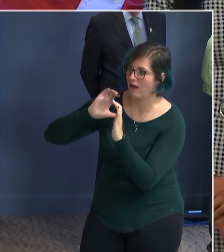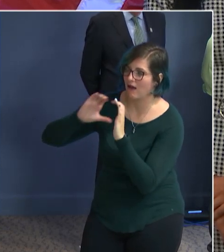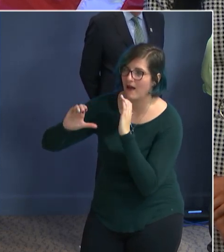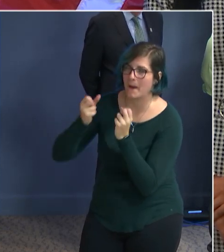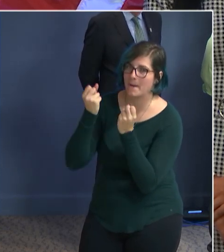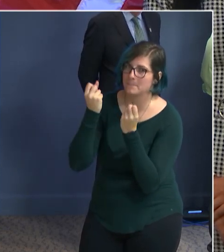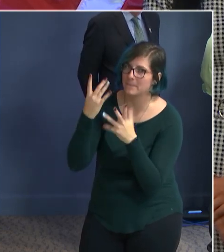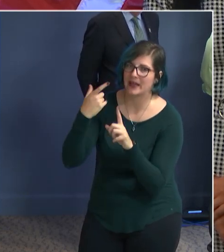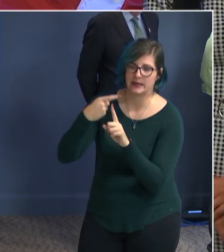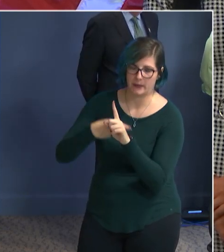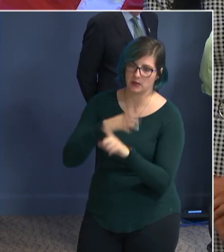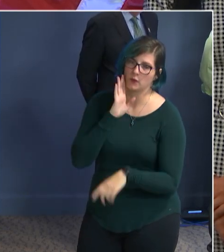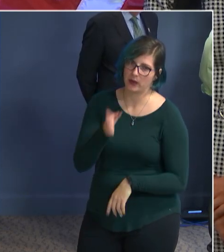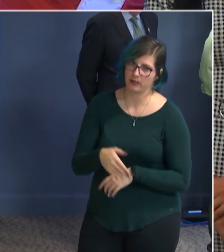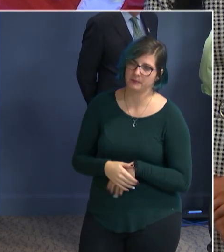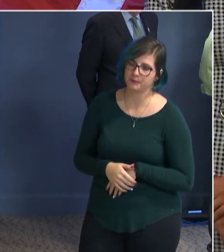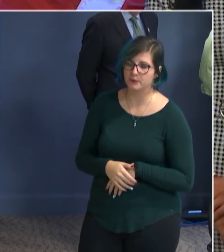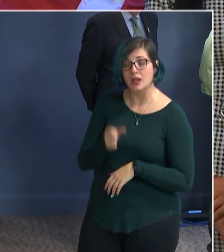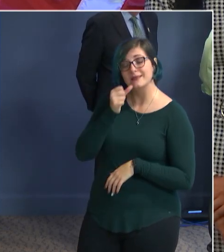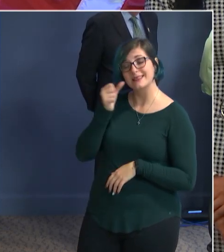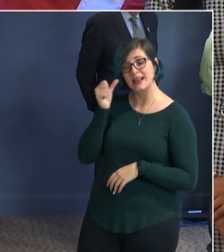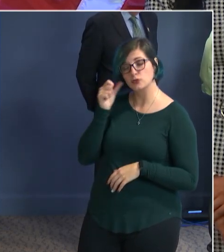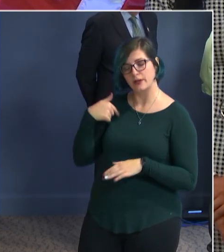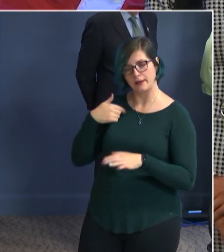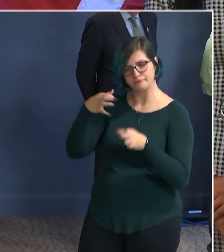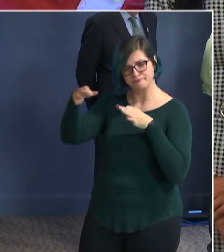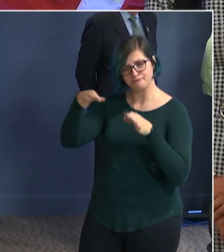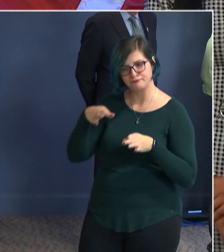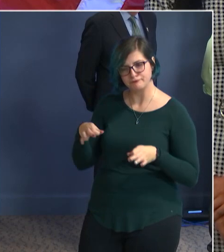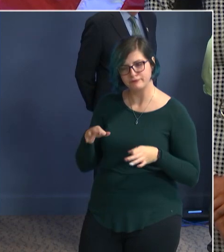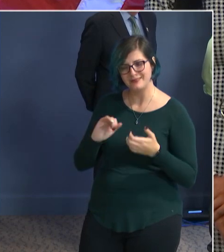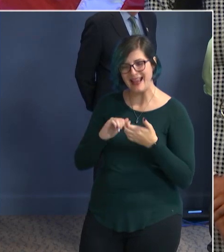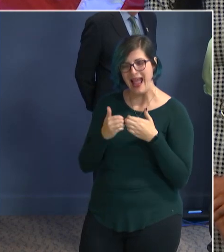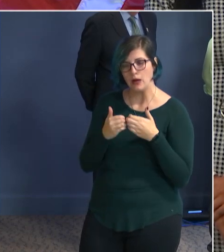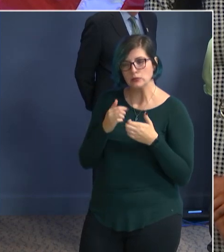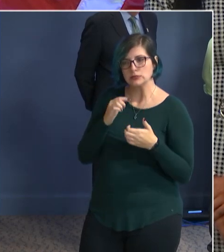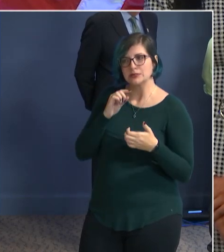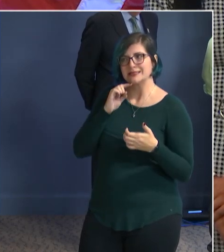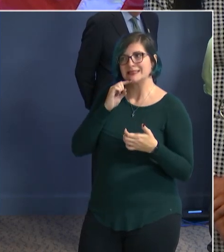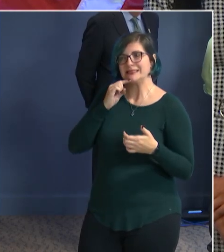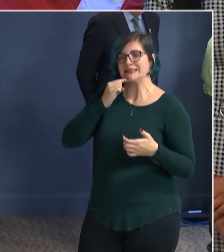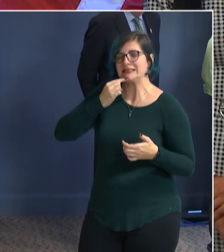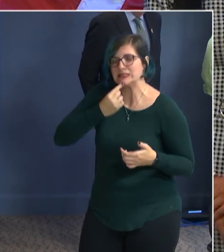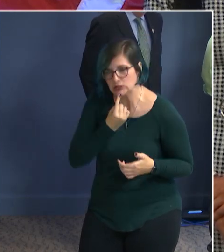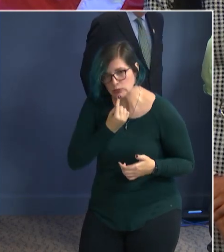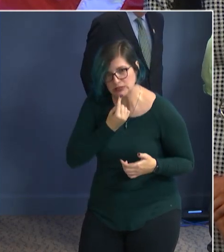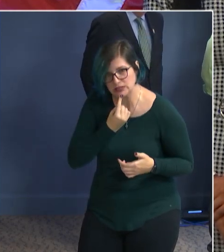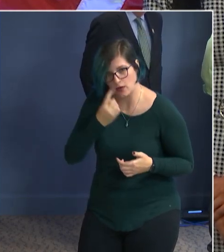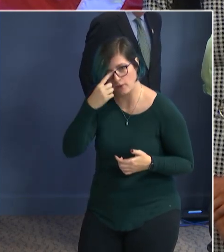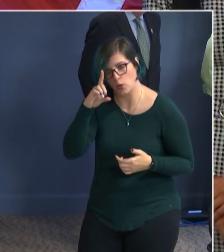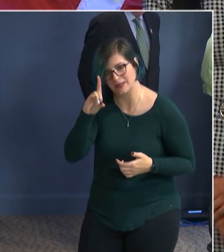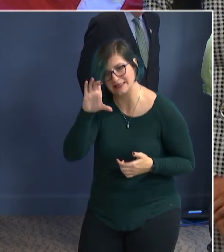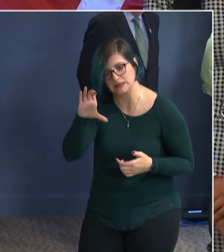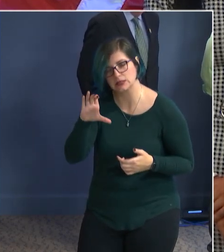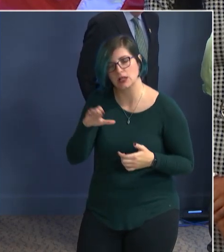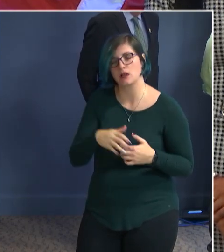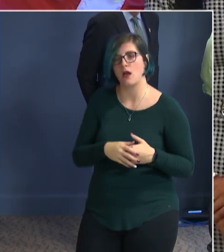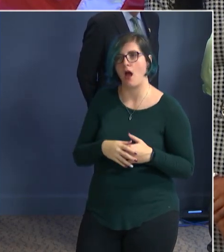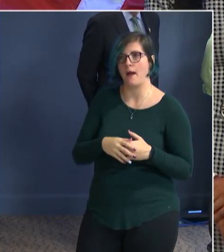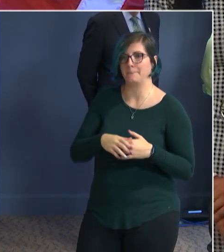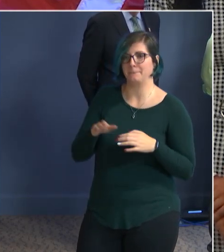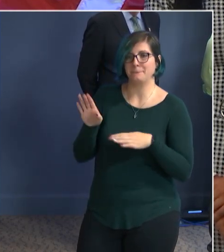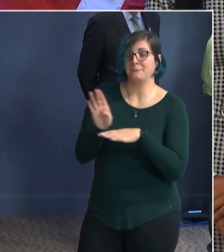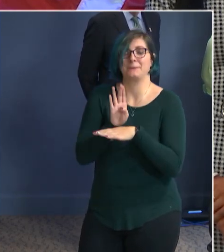I laid out yesterday was how serious for the city a robust downtown